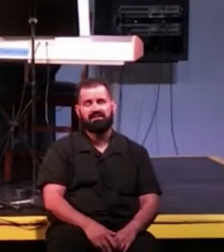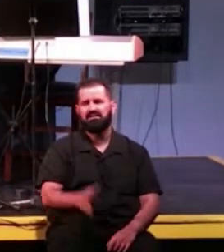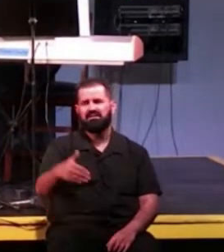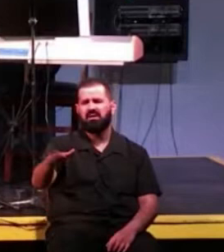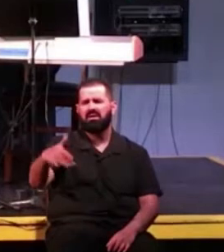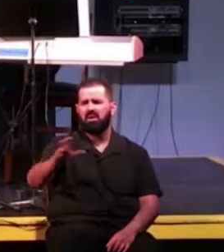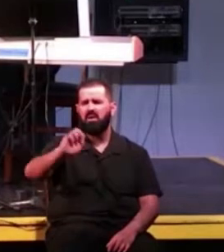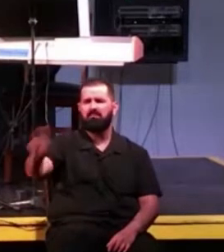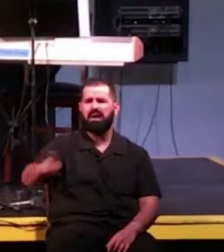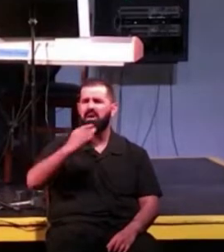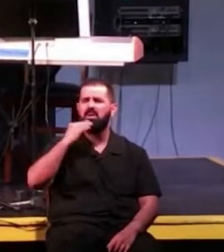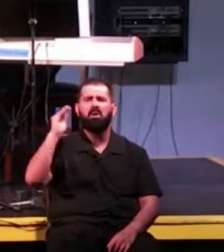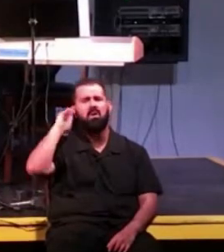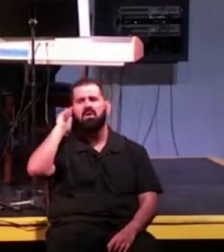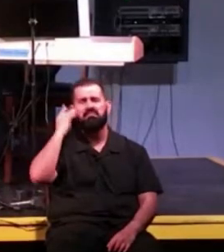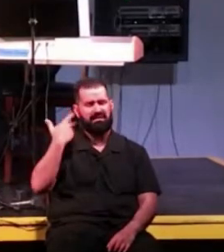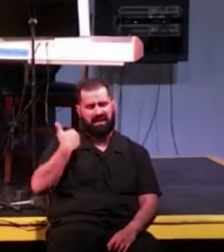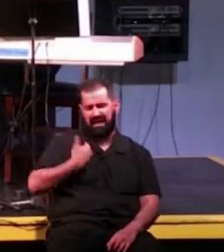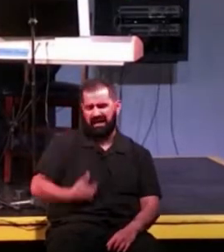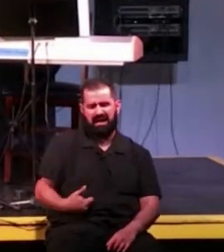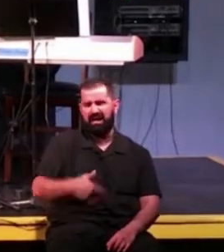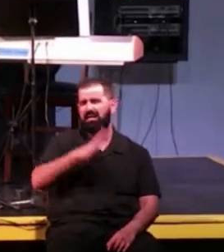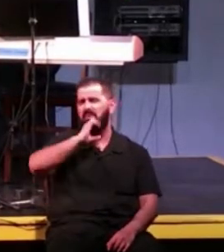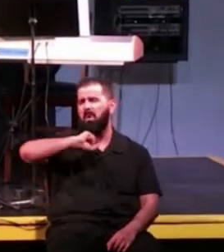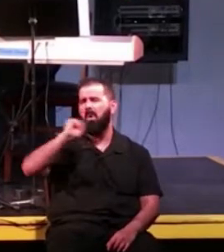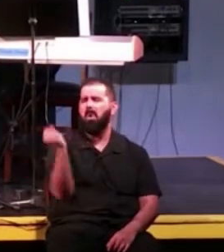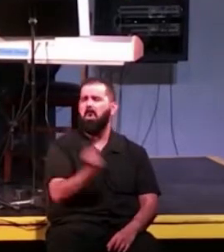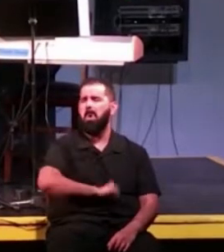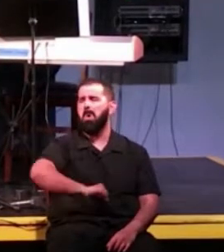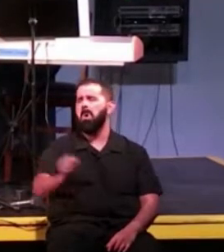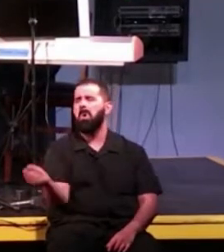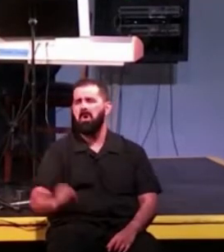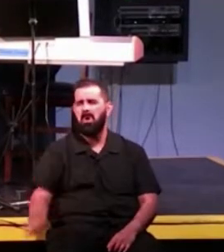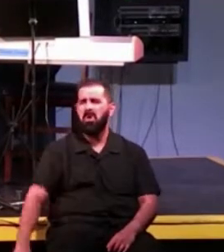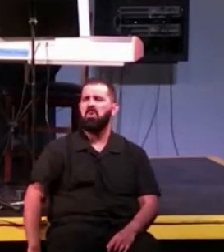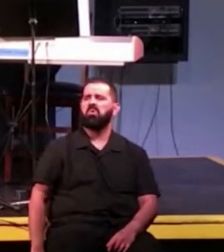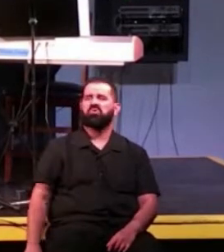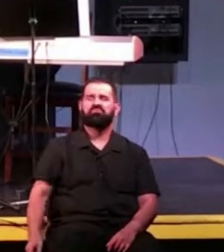Return home, my daughters. I'm too old.